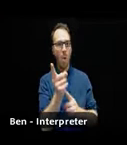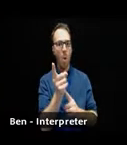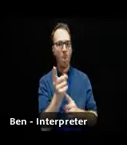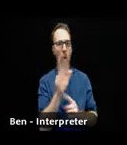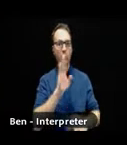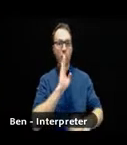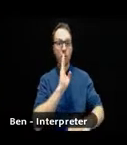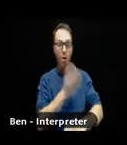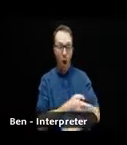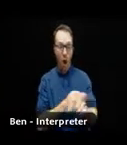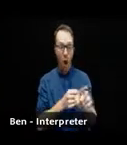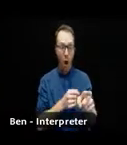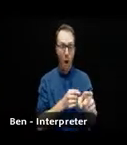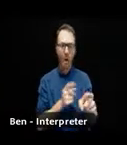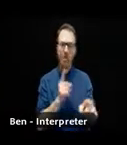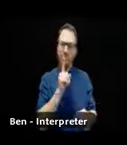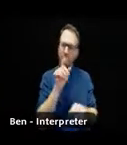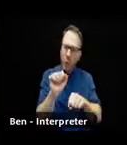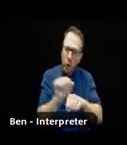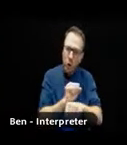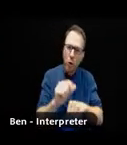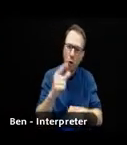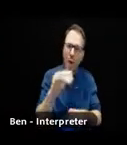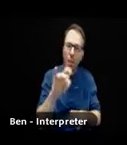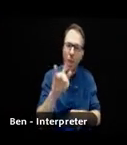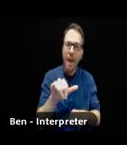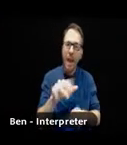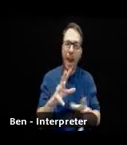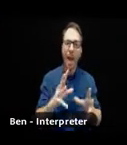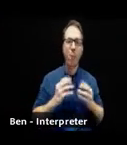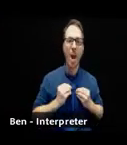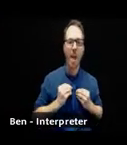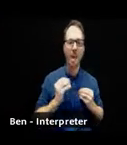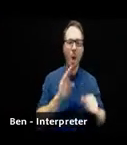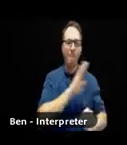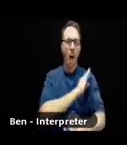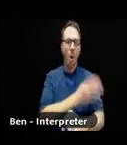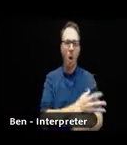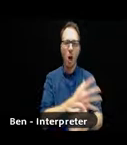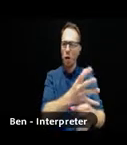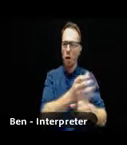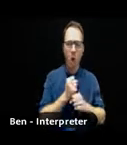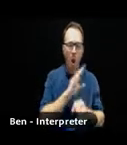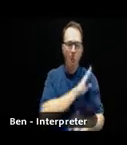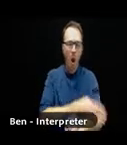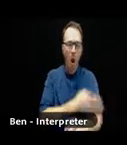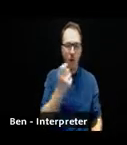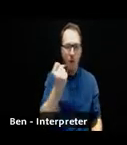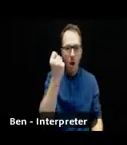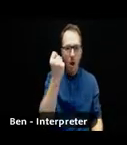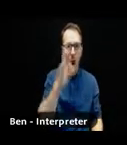daughter genuinely embraced her power, really understood her own sexuality,